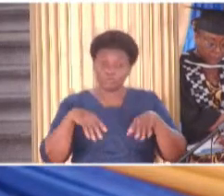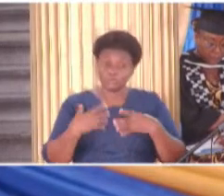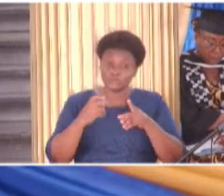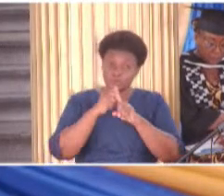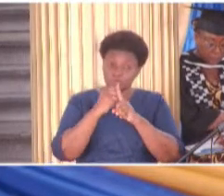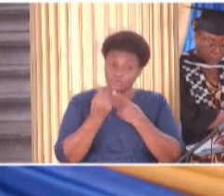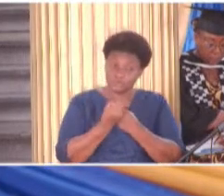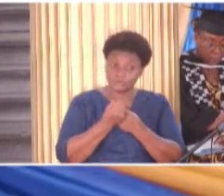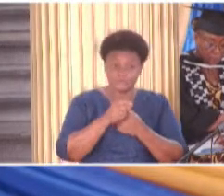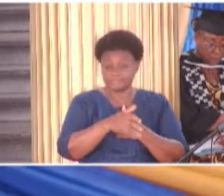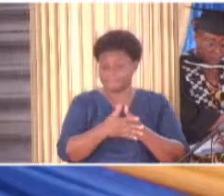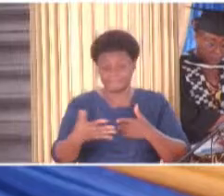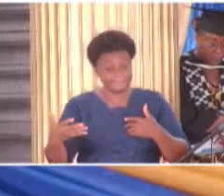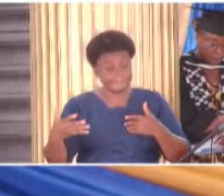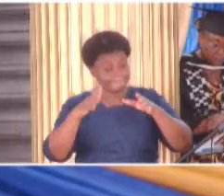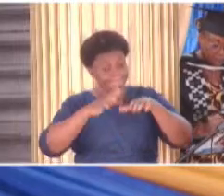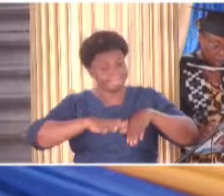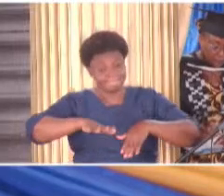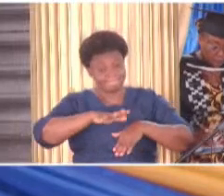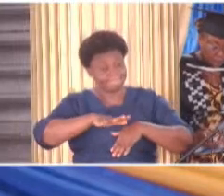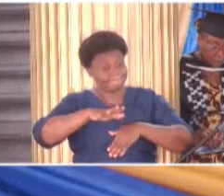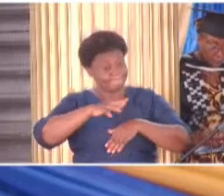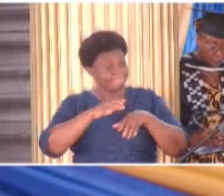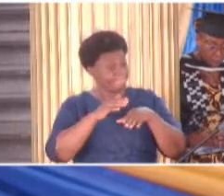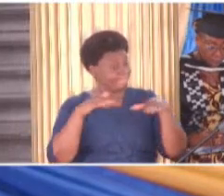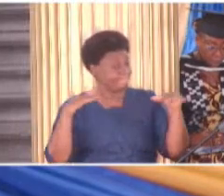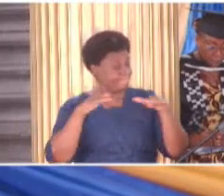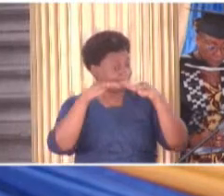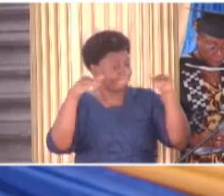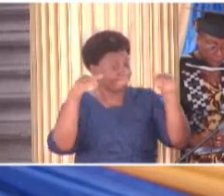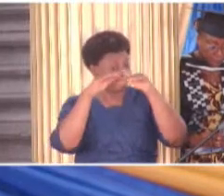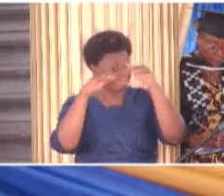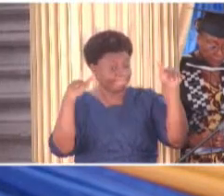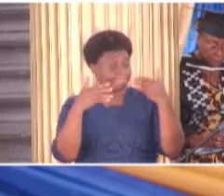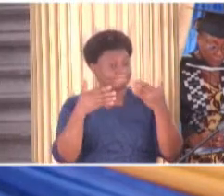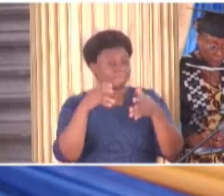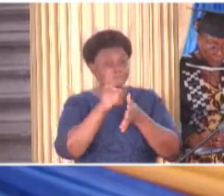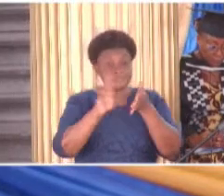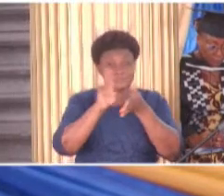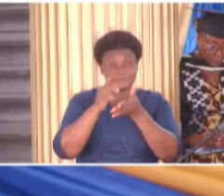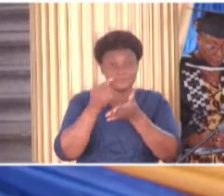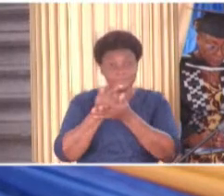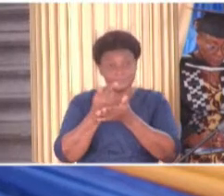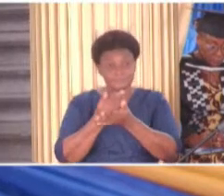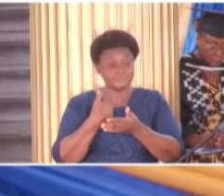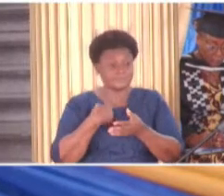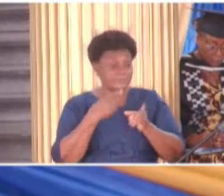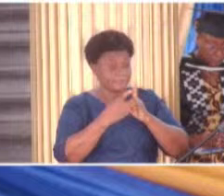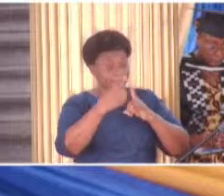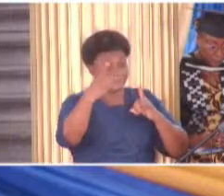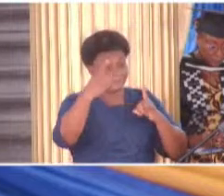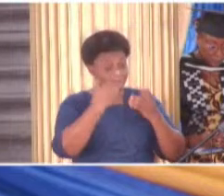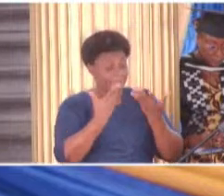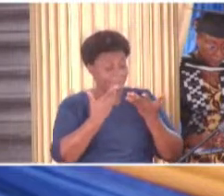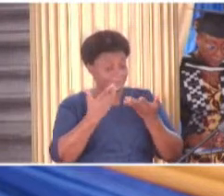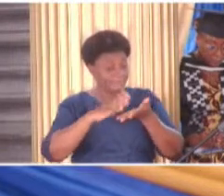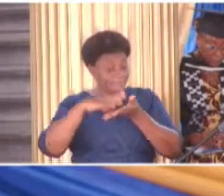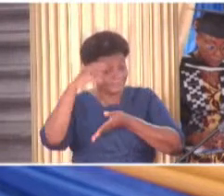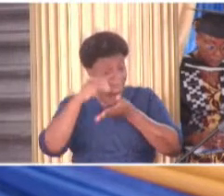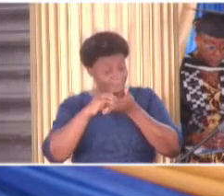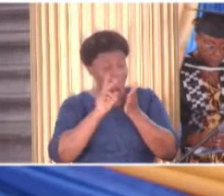socio-economic status. The University of Ghana's distance learning program